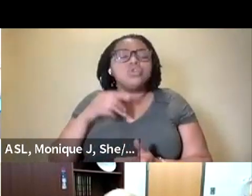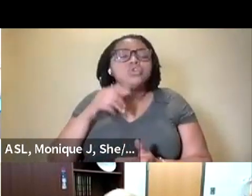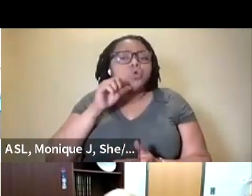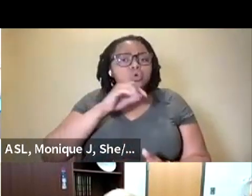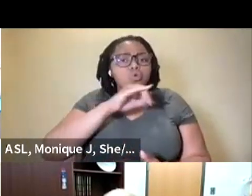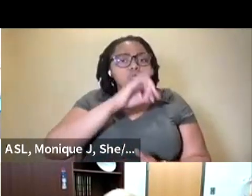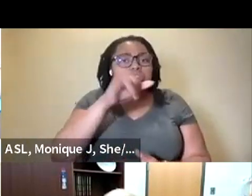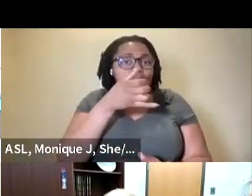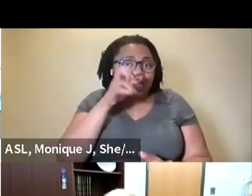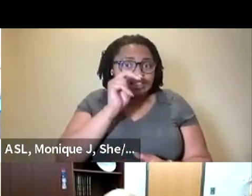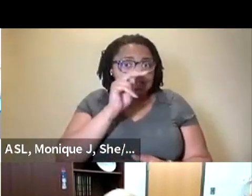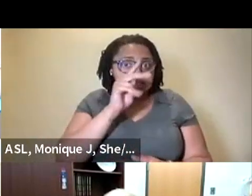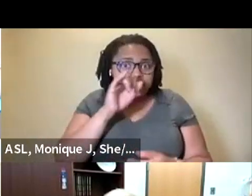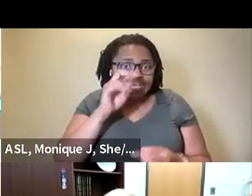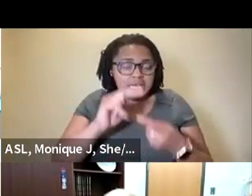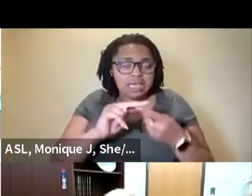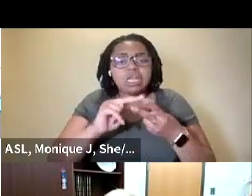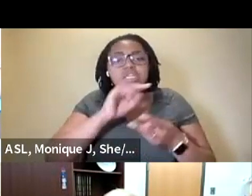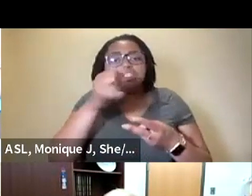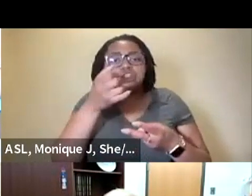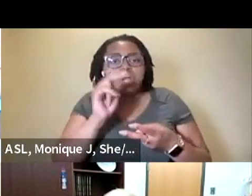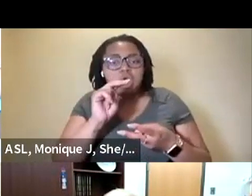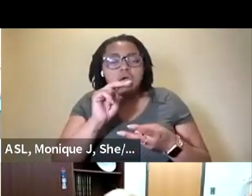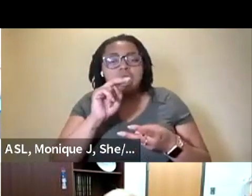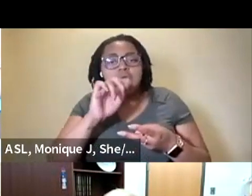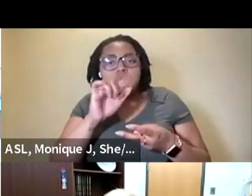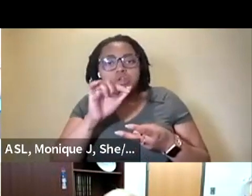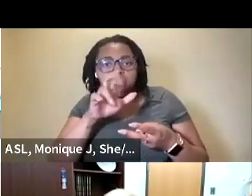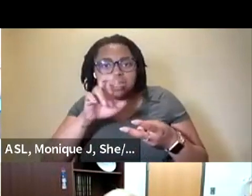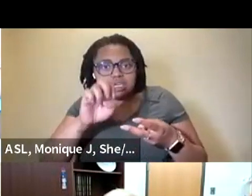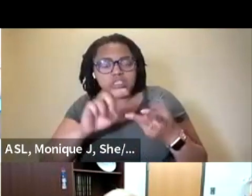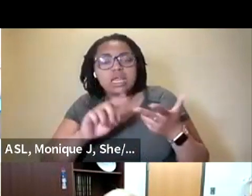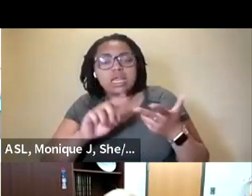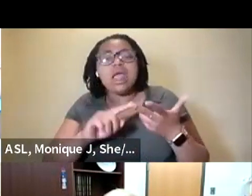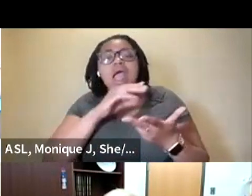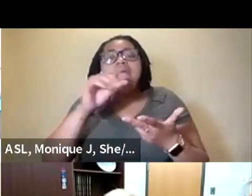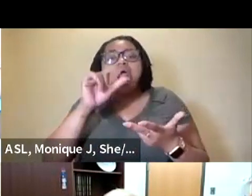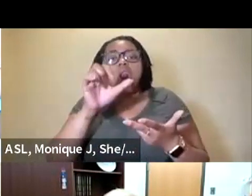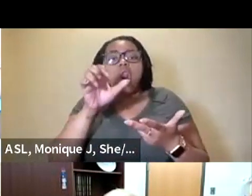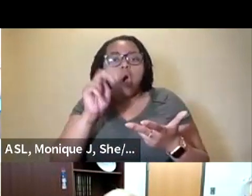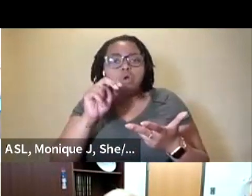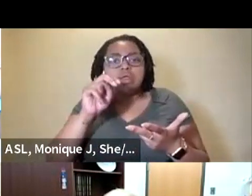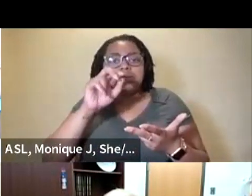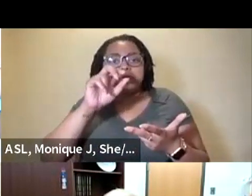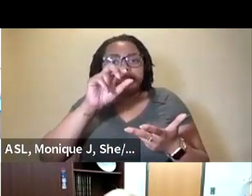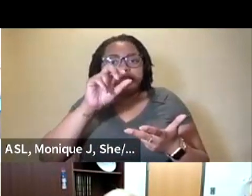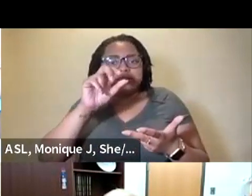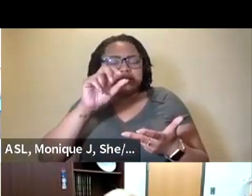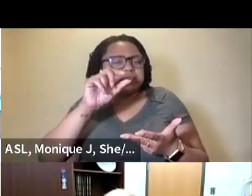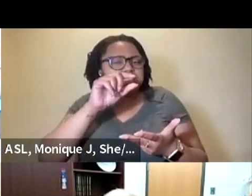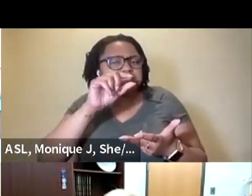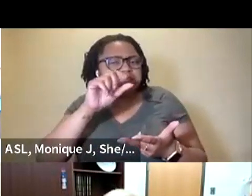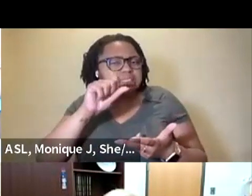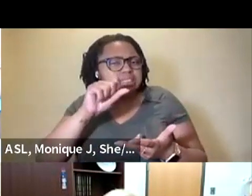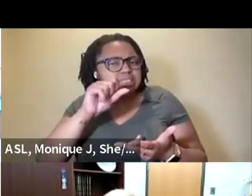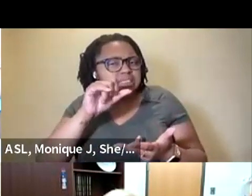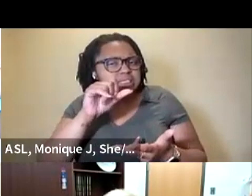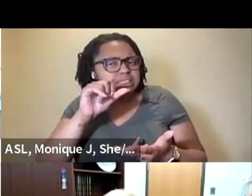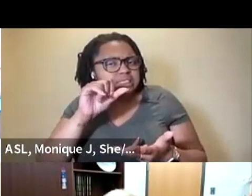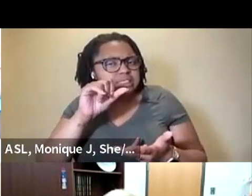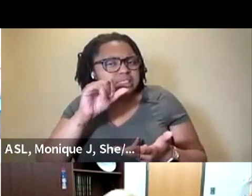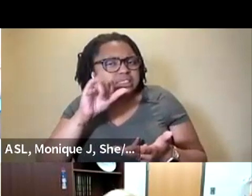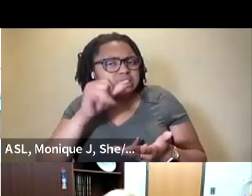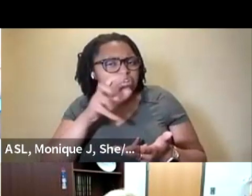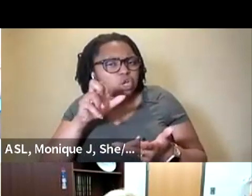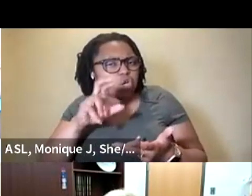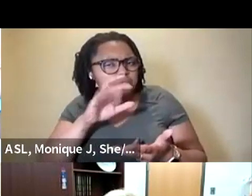Kane, John Eldridge, and Lauren Ziegler. I will go over those here in just a moment. We